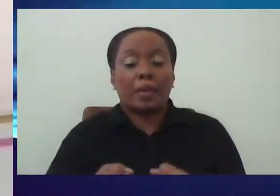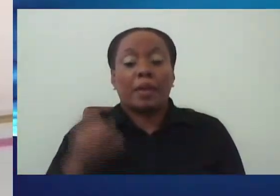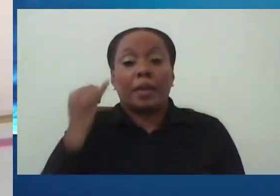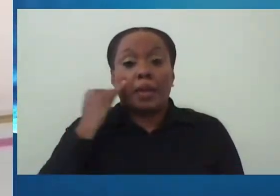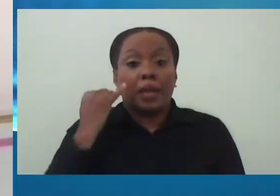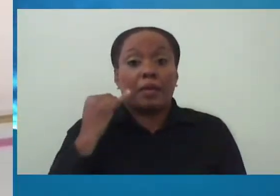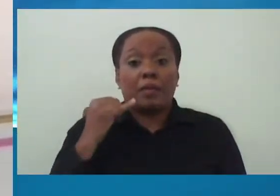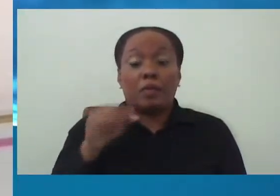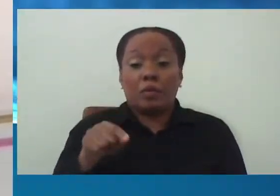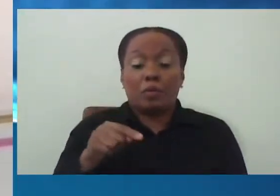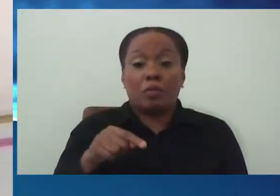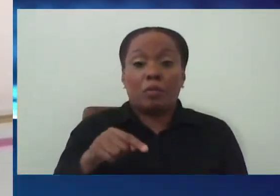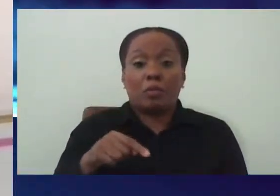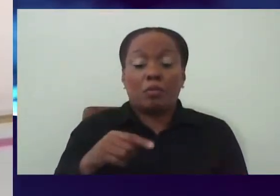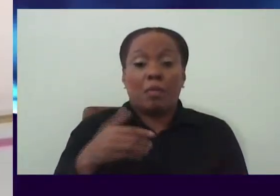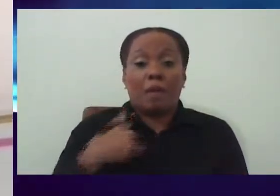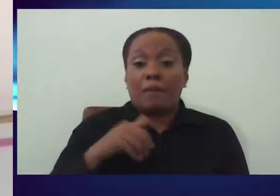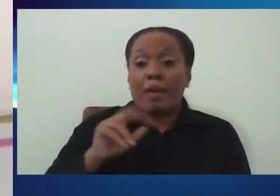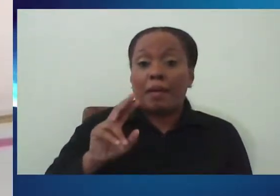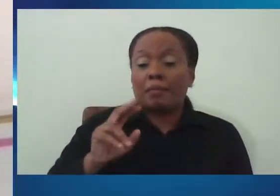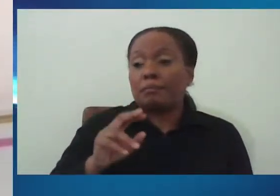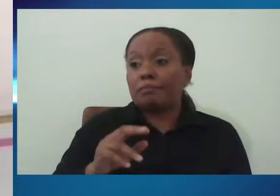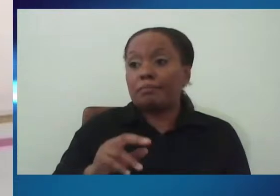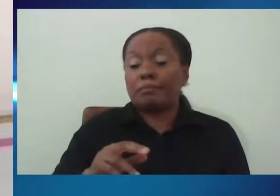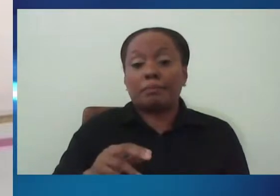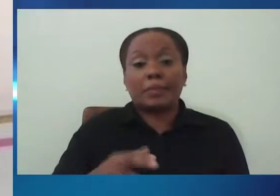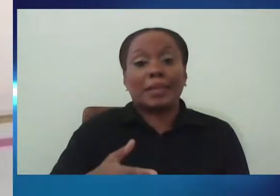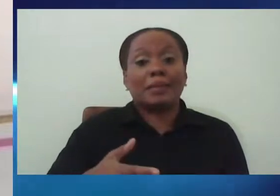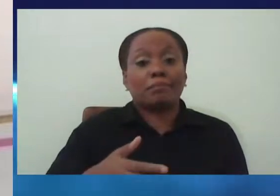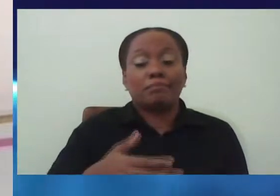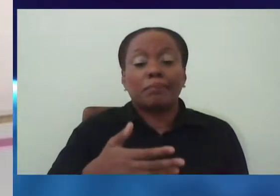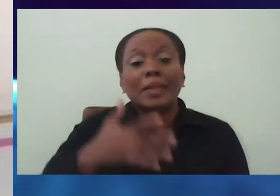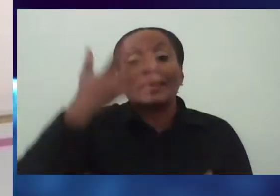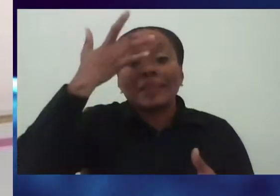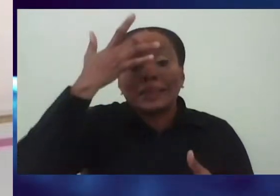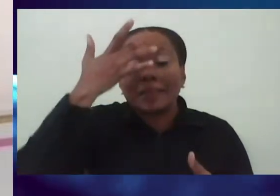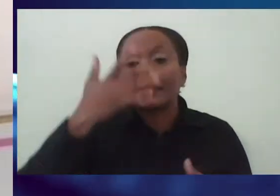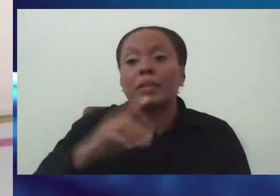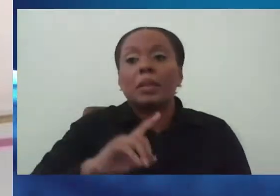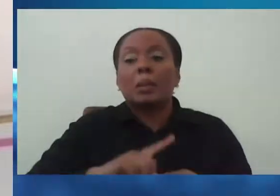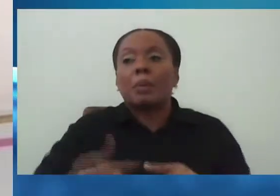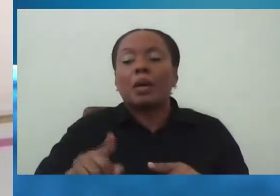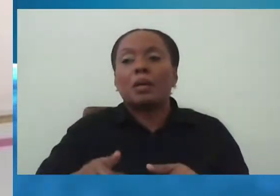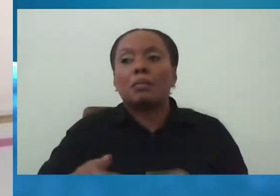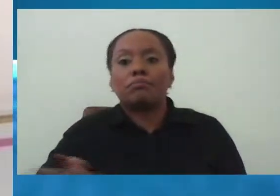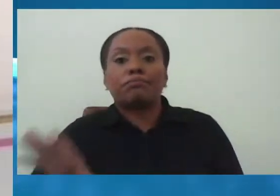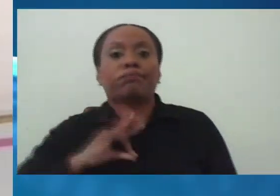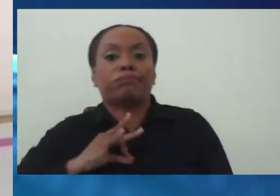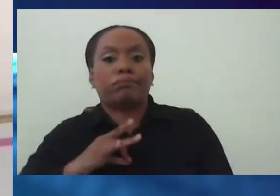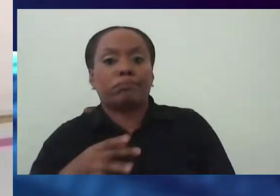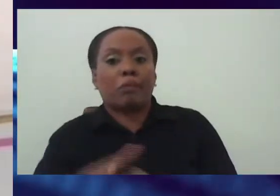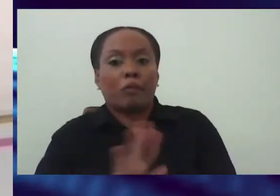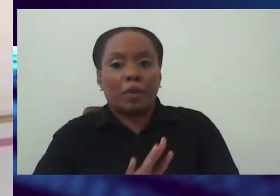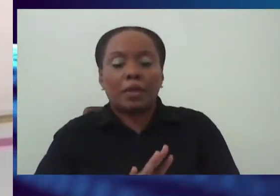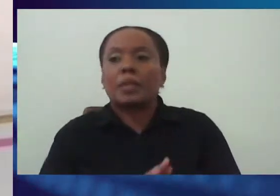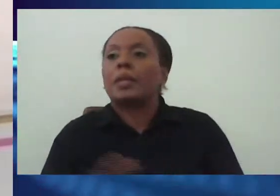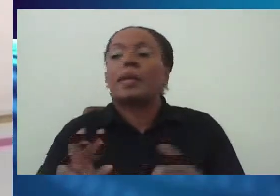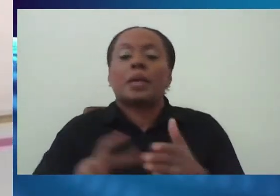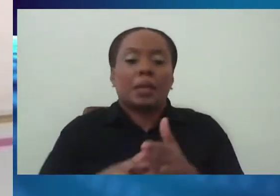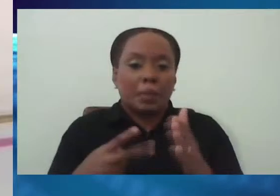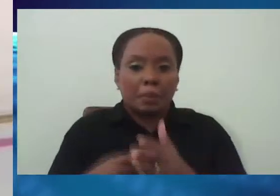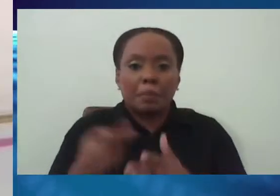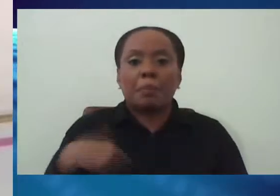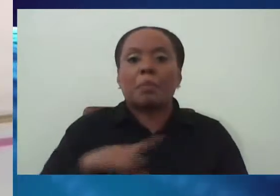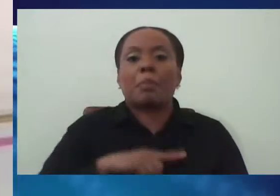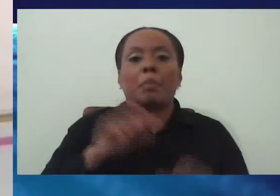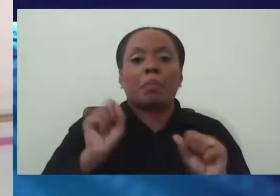COVID, their outcomes will be better. But more importantly, if they're on a road to recovery, all of the systems that can be put in place to help